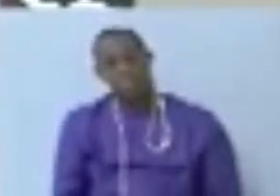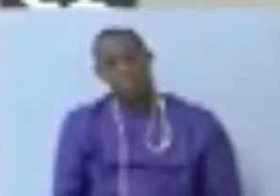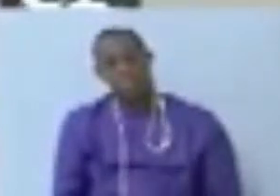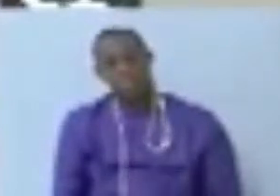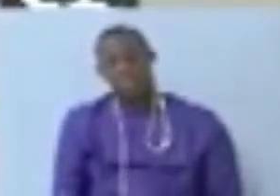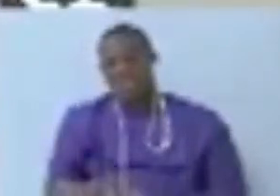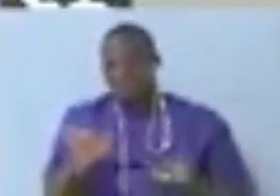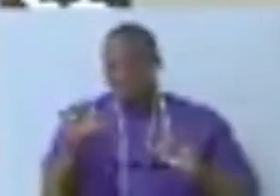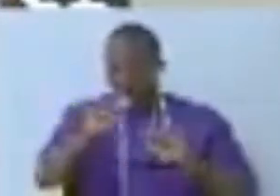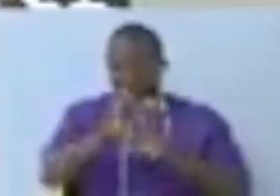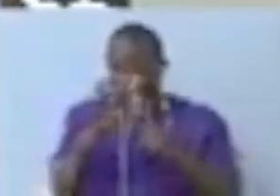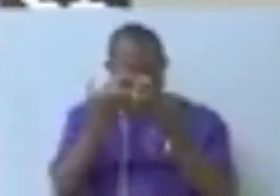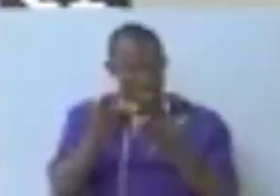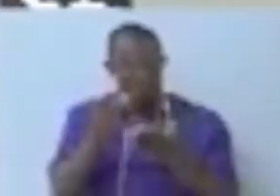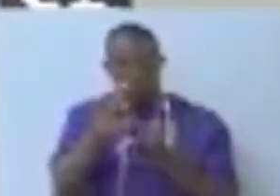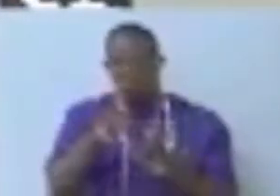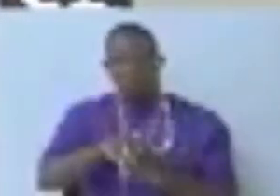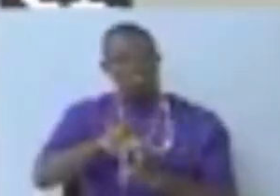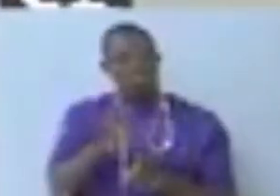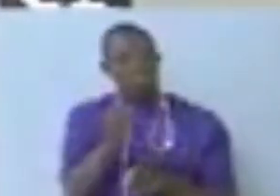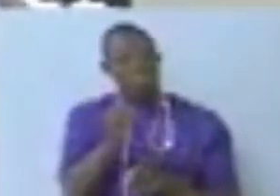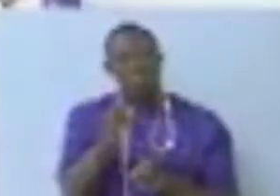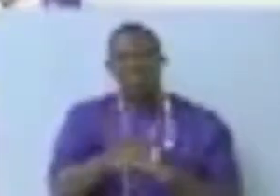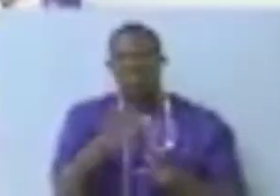Yet still you deny any knowledge of it.